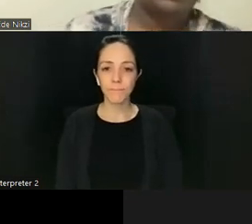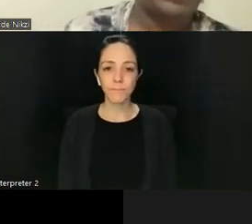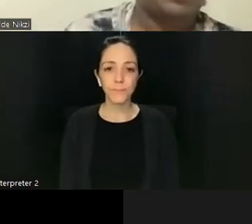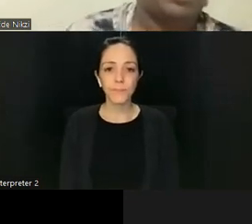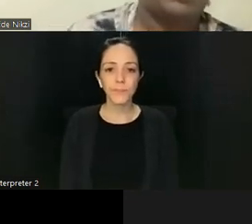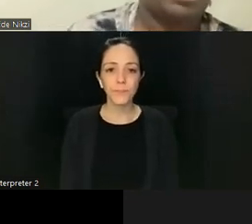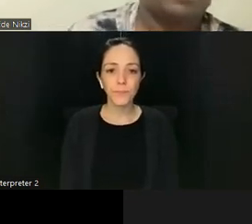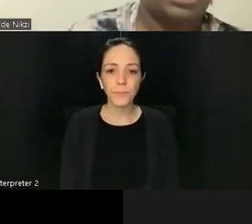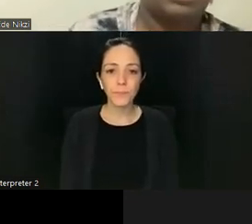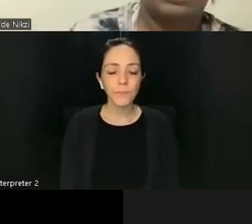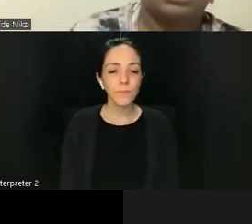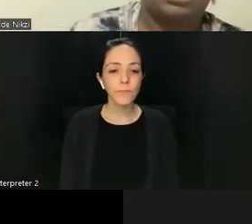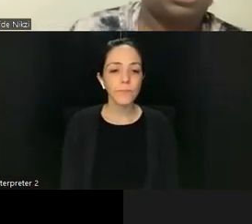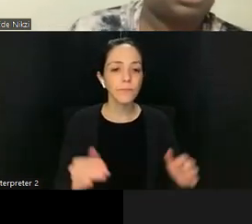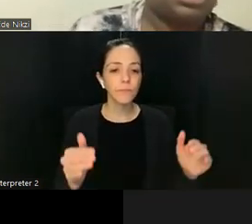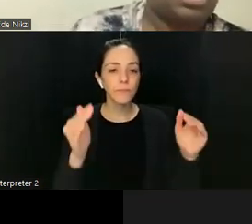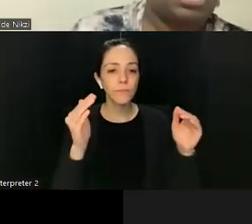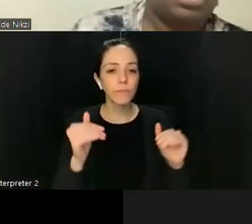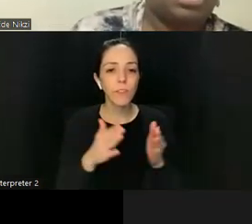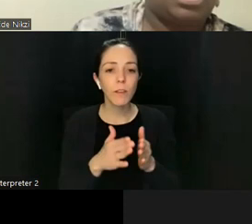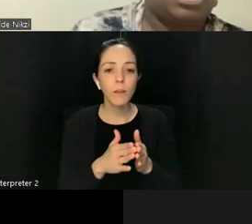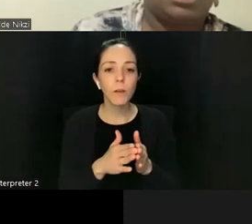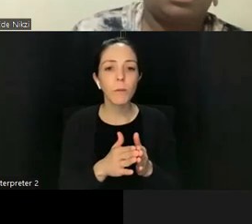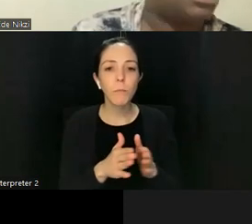we'll go to public comment.